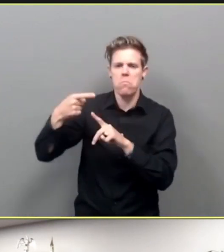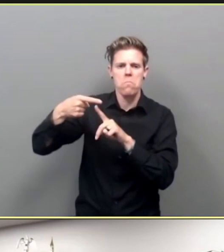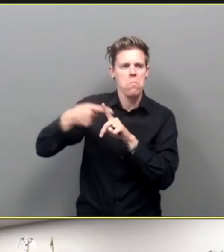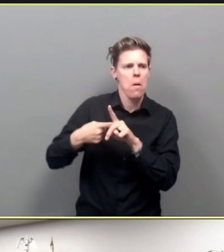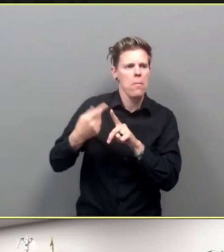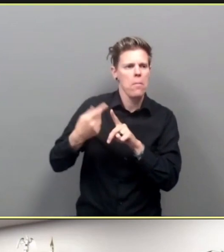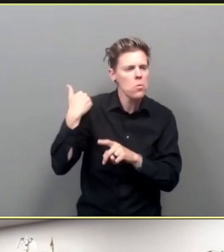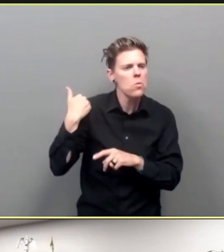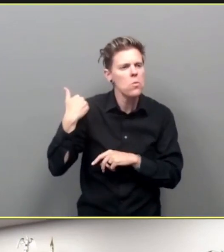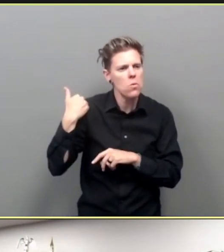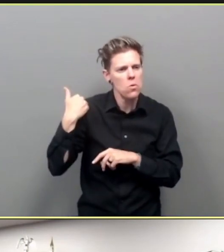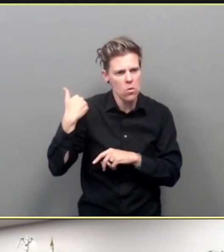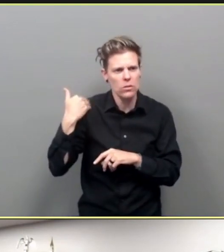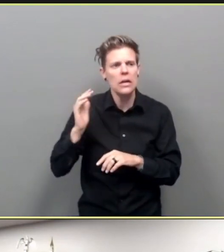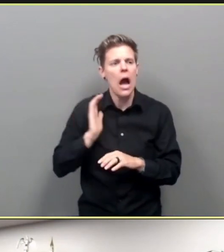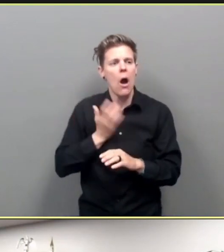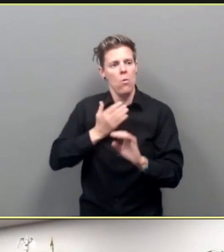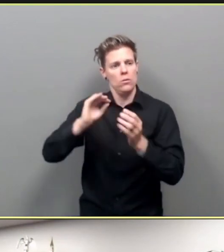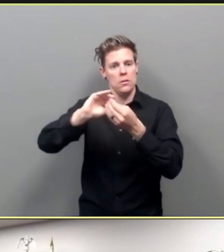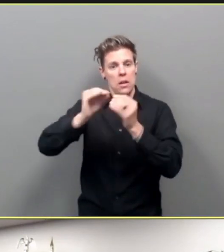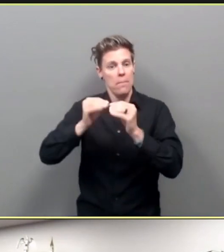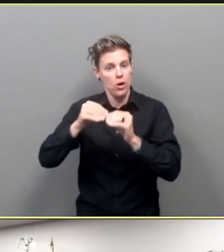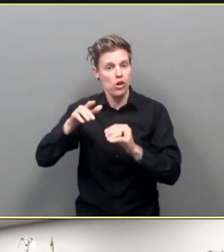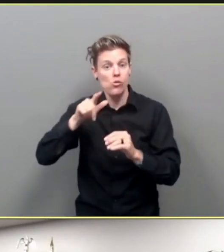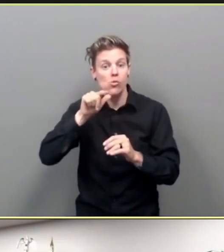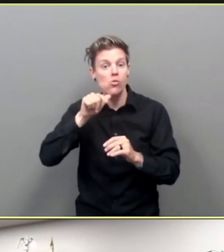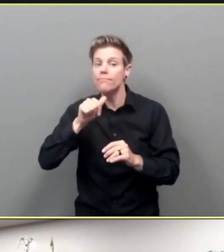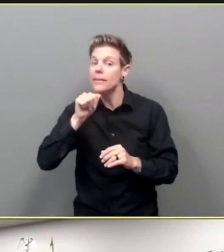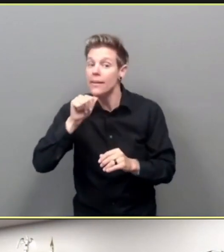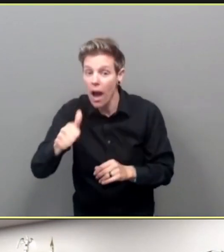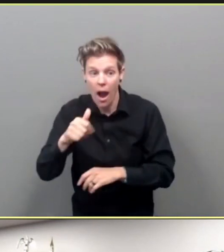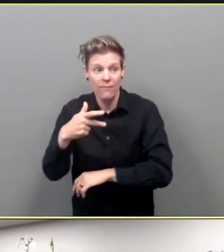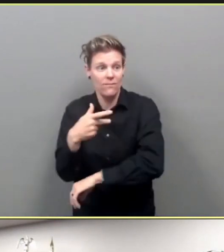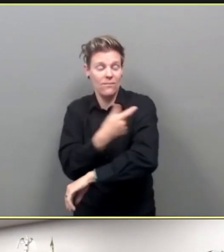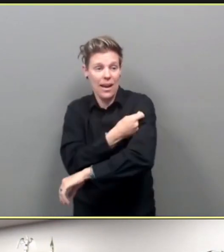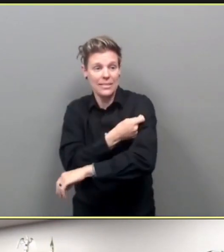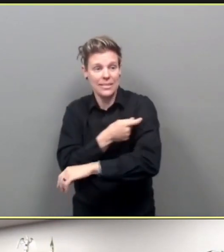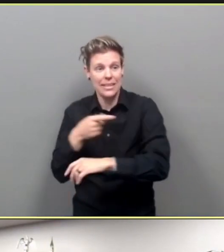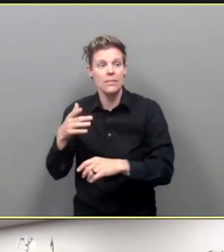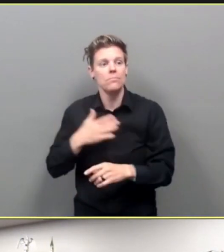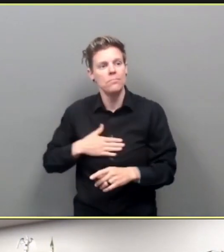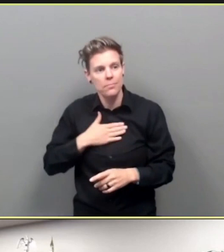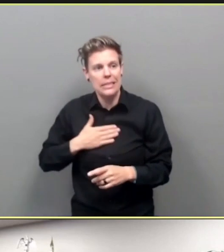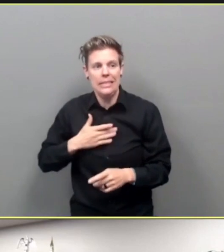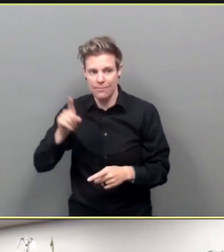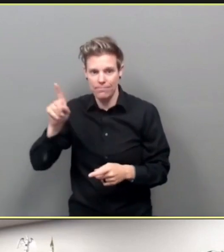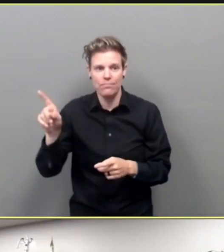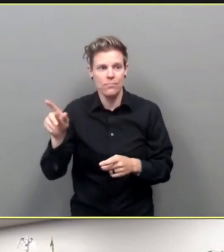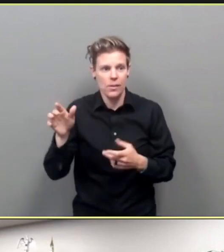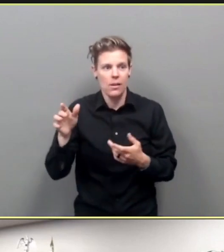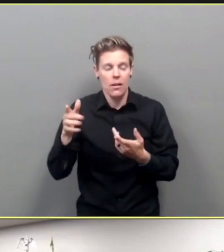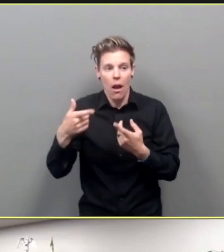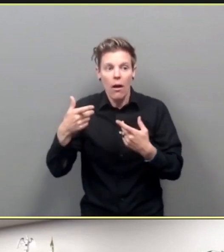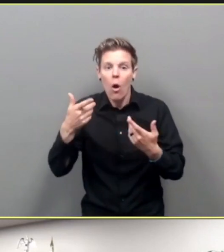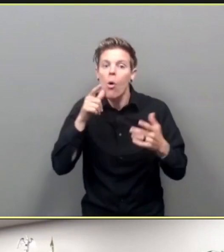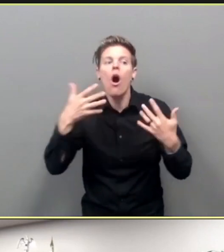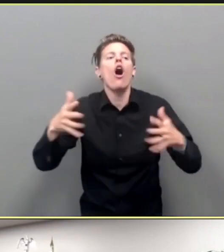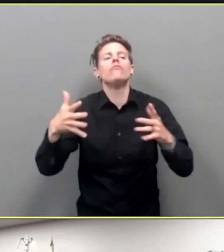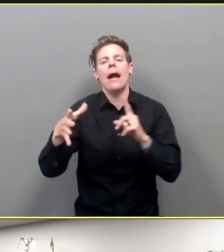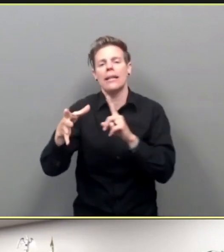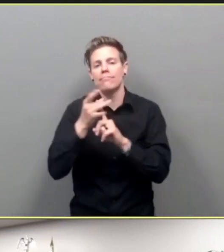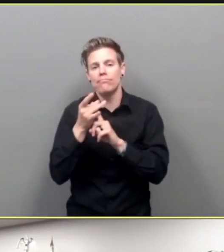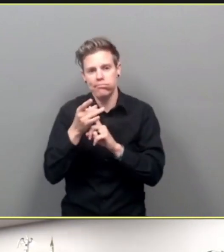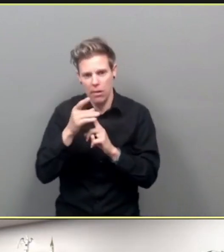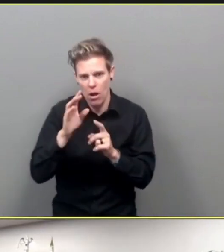unvaccinated healthcare workers and just have them work in hospitals. They get COVID and they're out for,